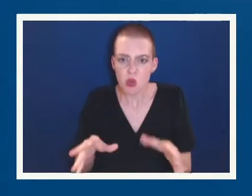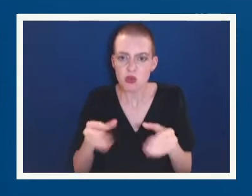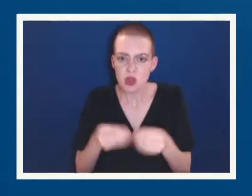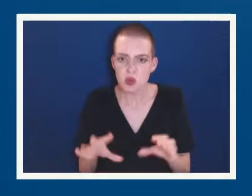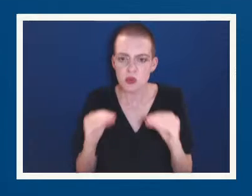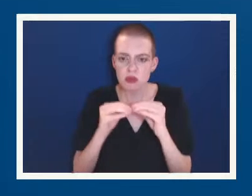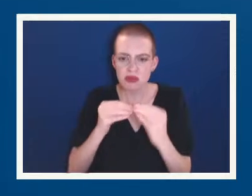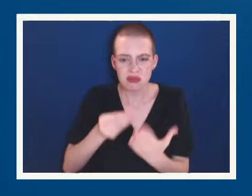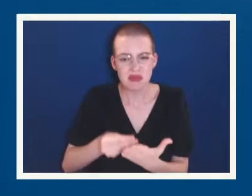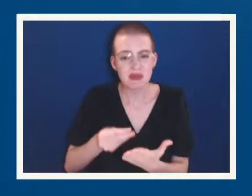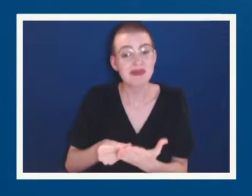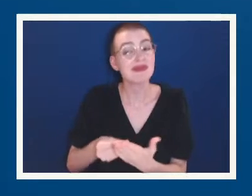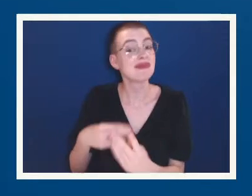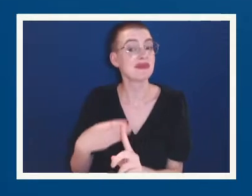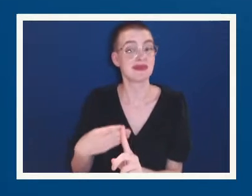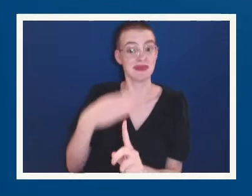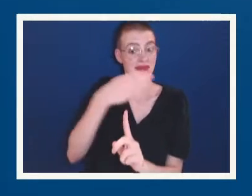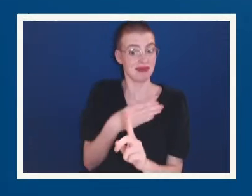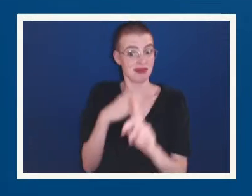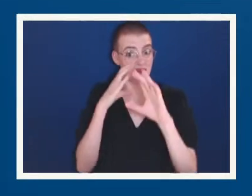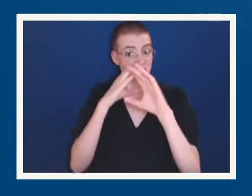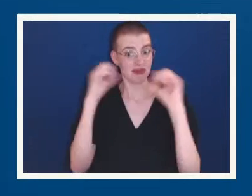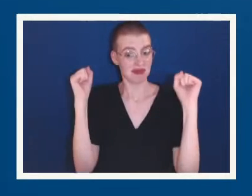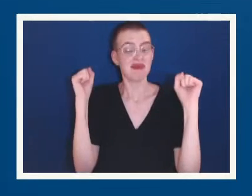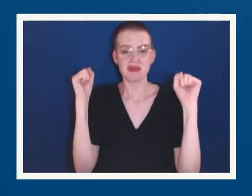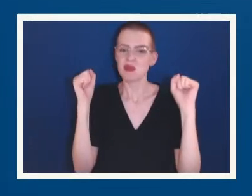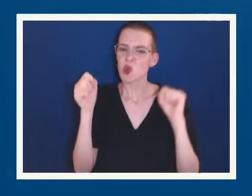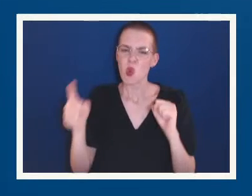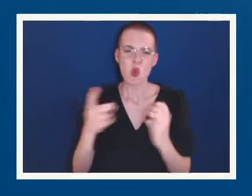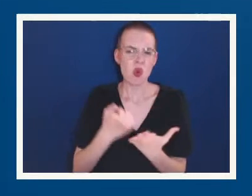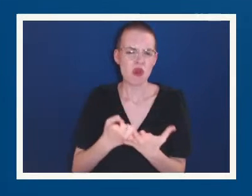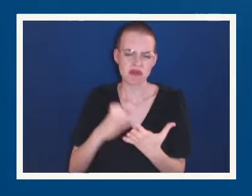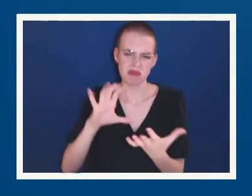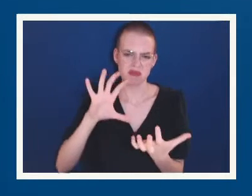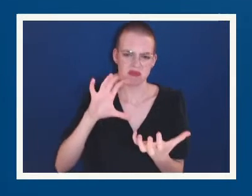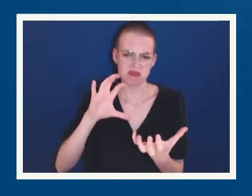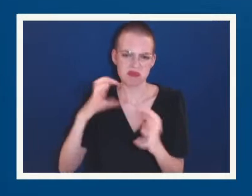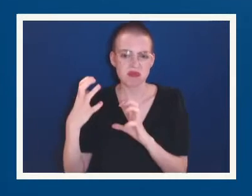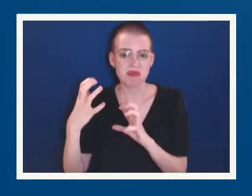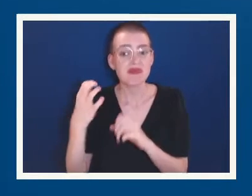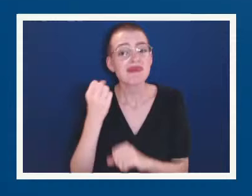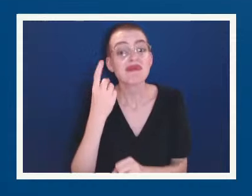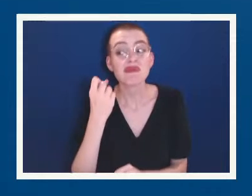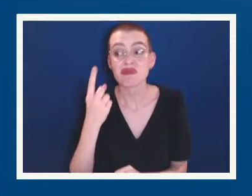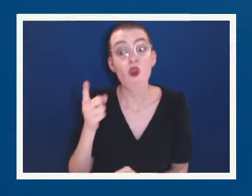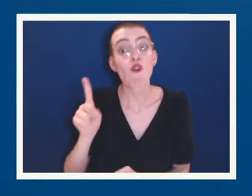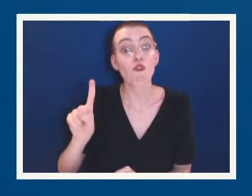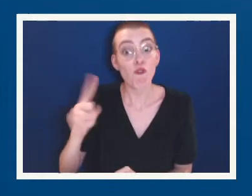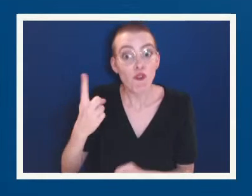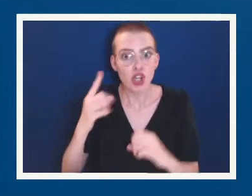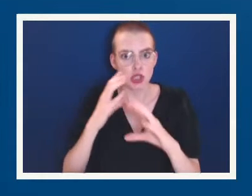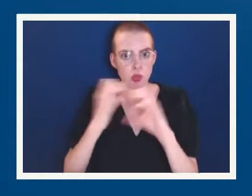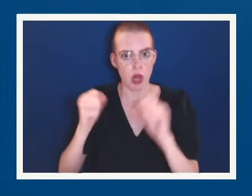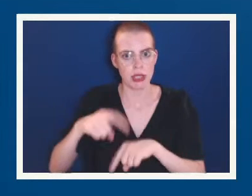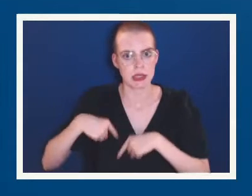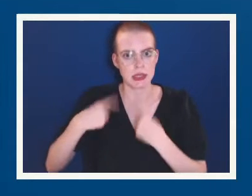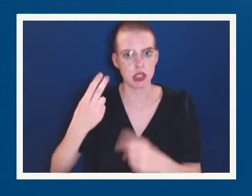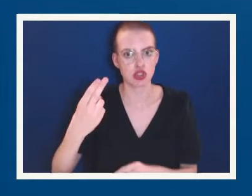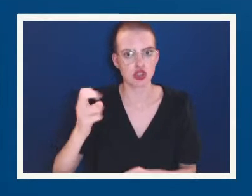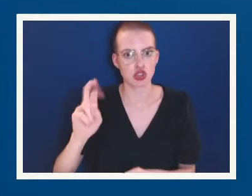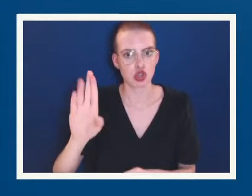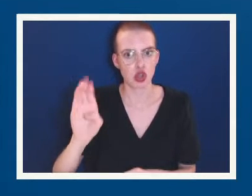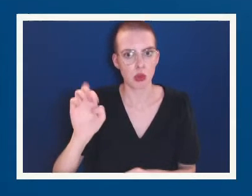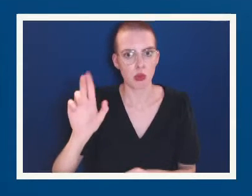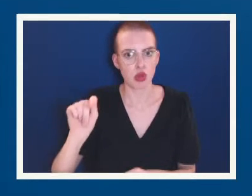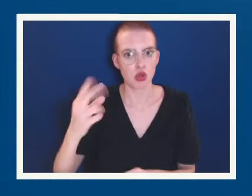The economy was in ruins. He was the first president since Herbert Hoover to lose jobs in the course of his